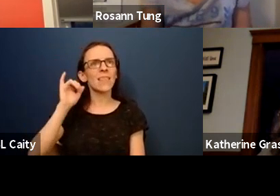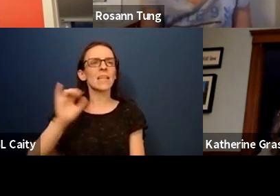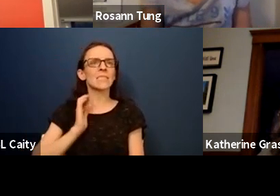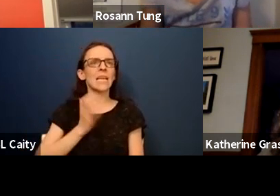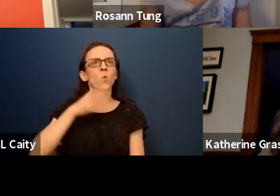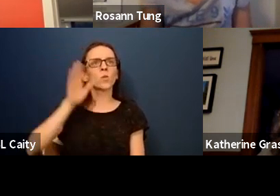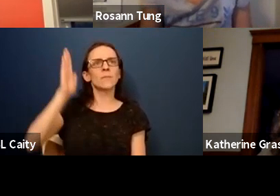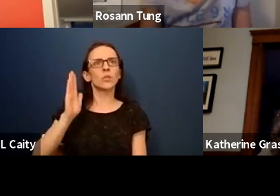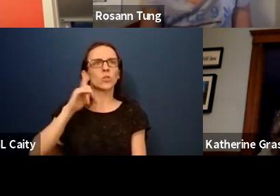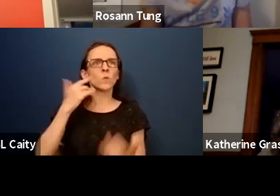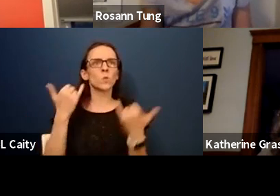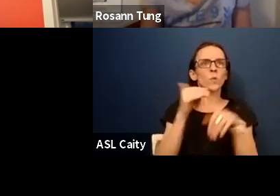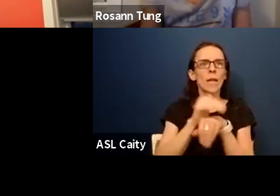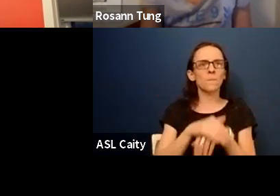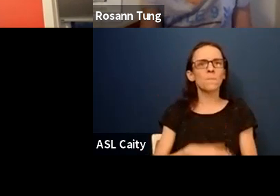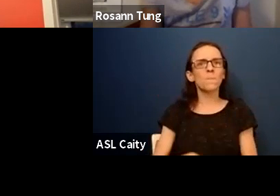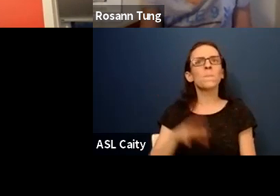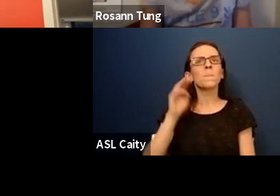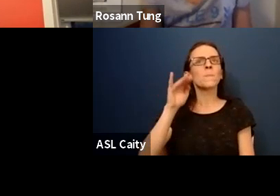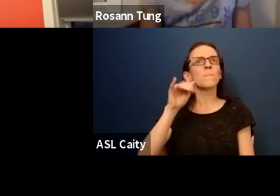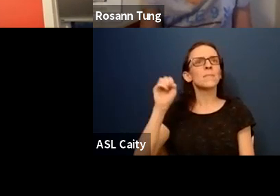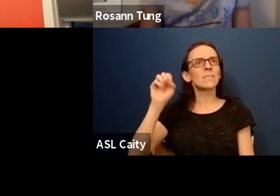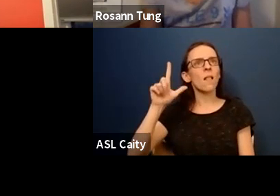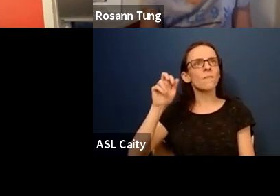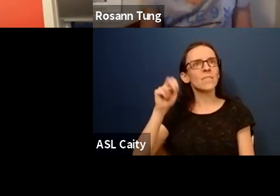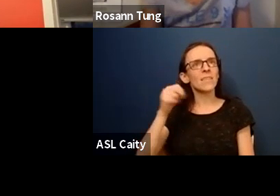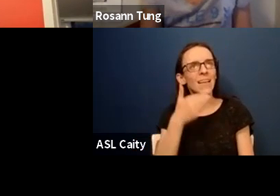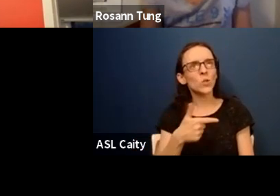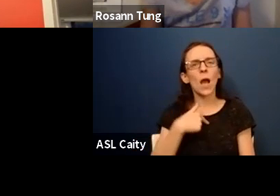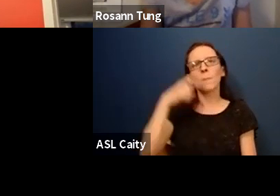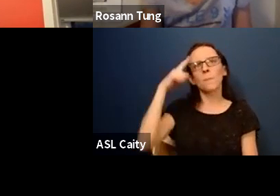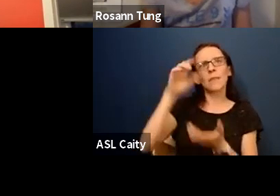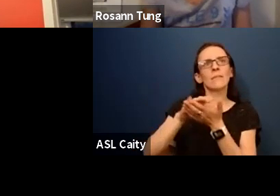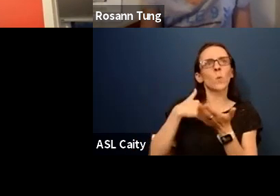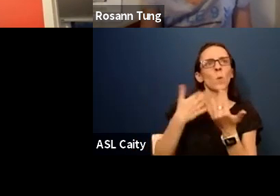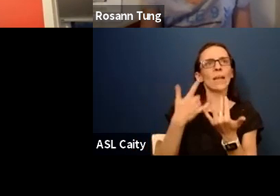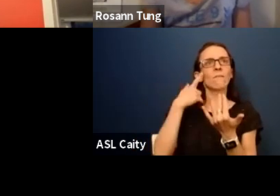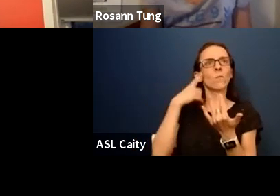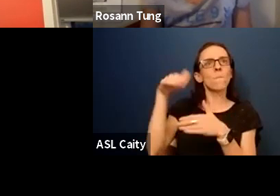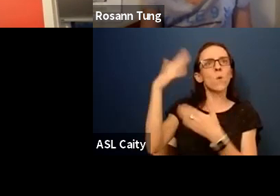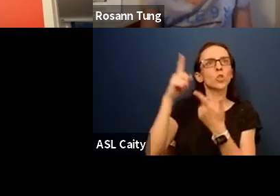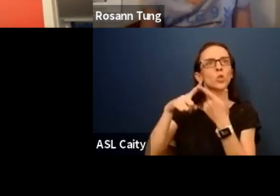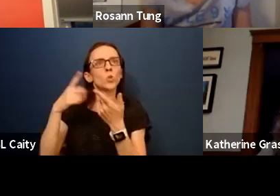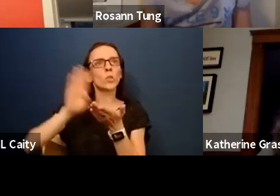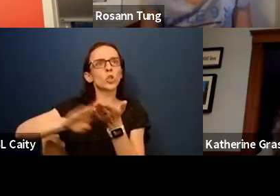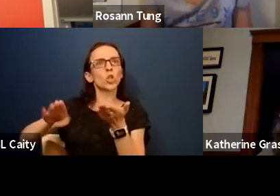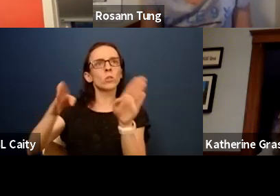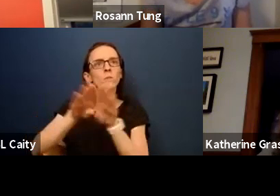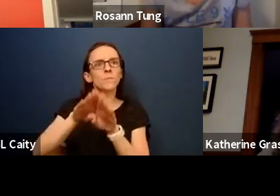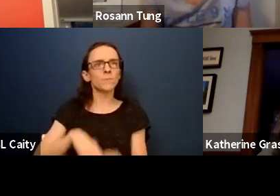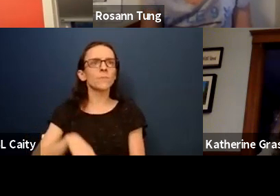tonight. Great, thank you. I believe we're ready for a motion to adjourn. So